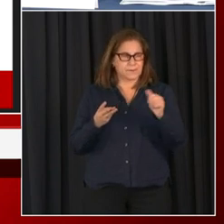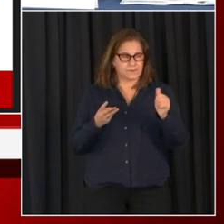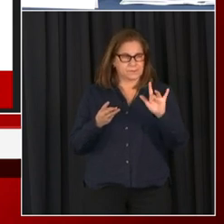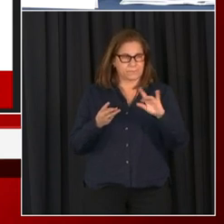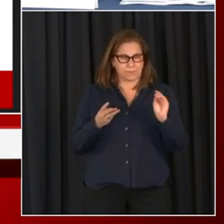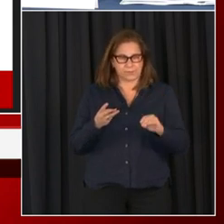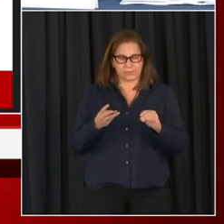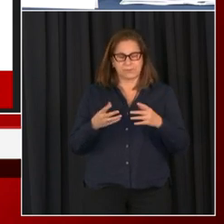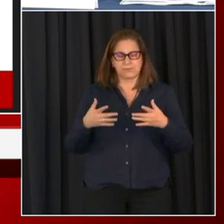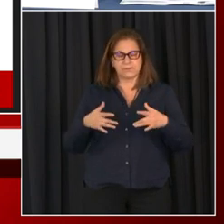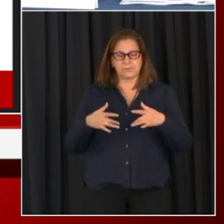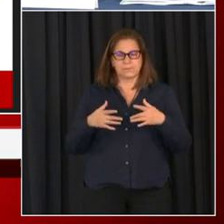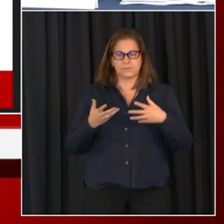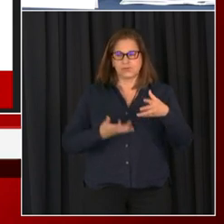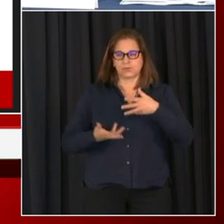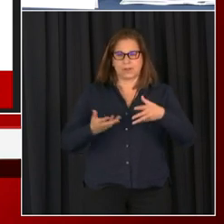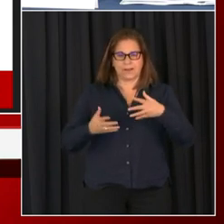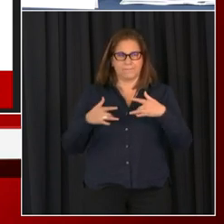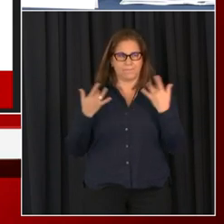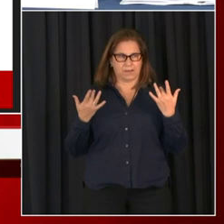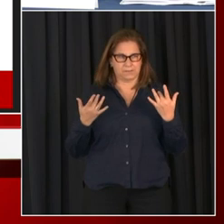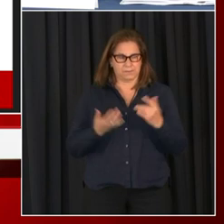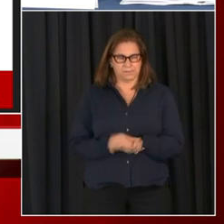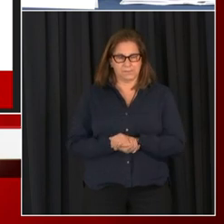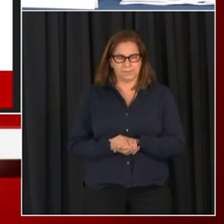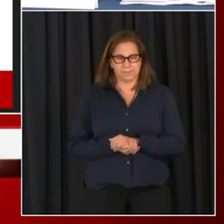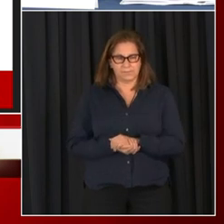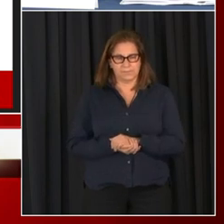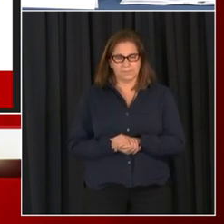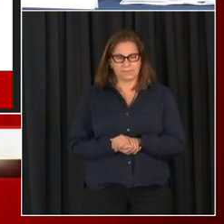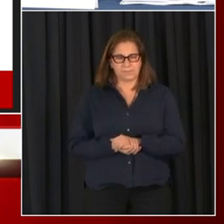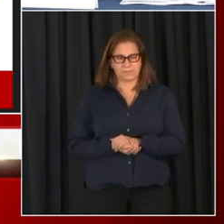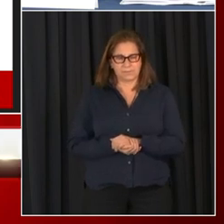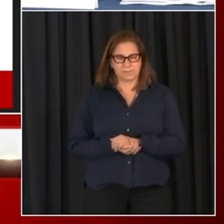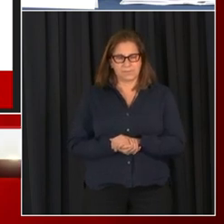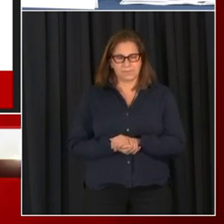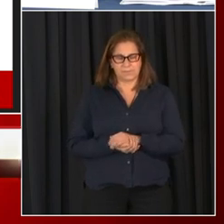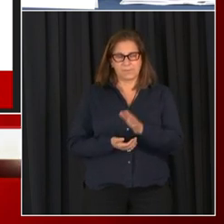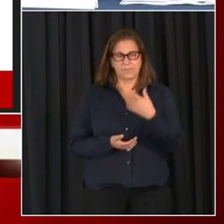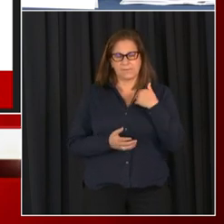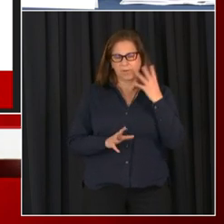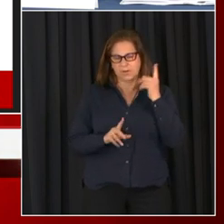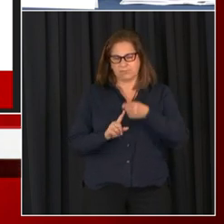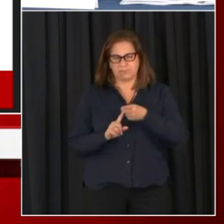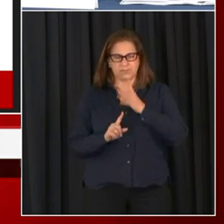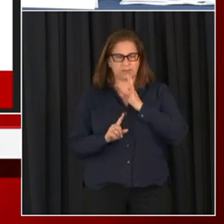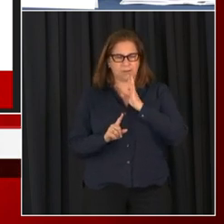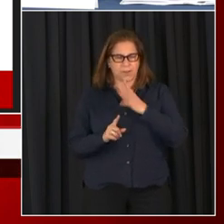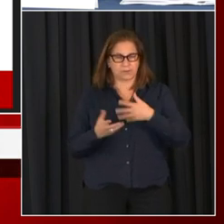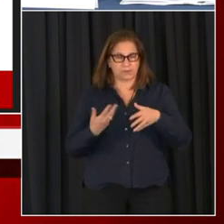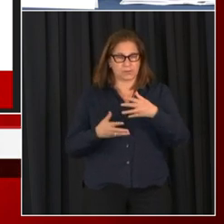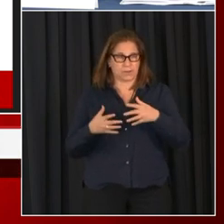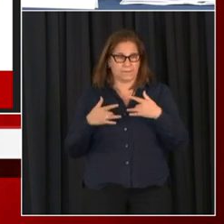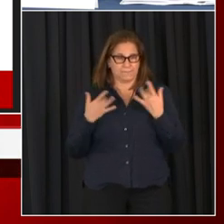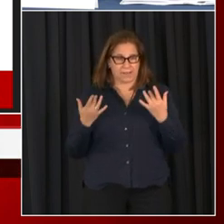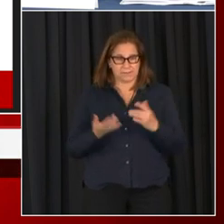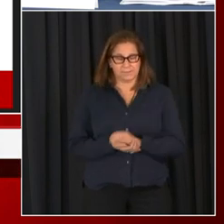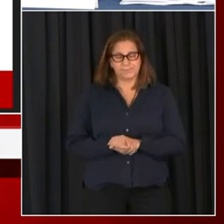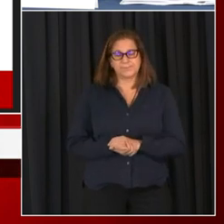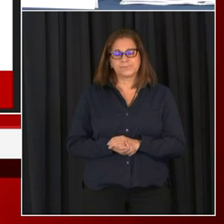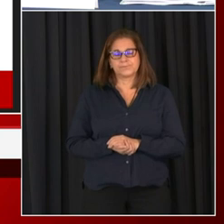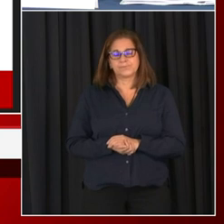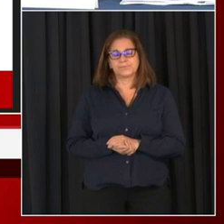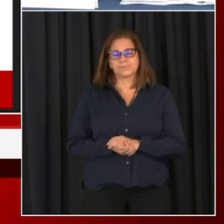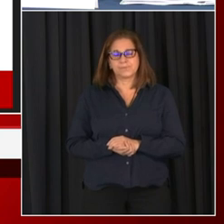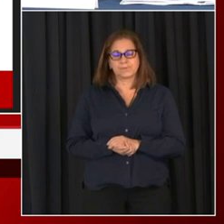a little bit of discussion about the social events. We classify social events in terms of activities or events where there